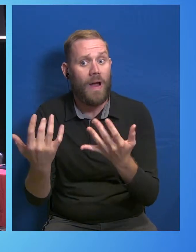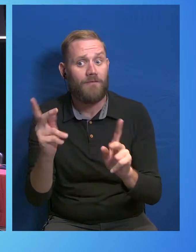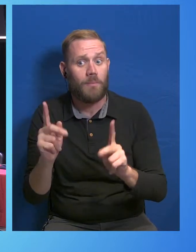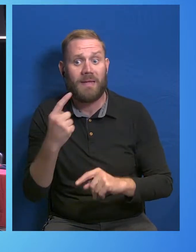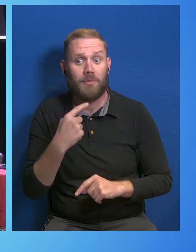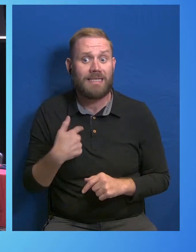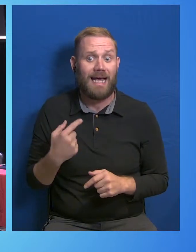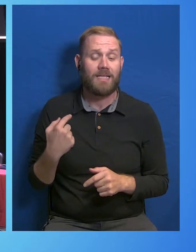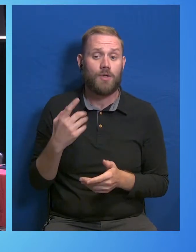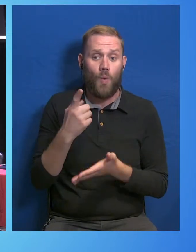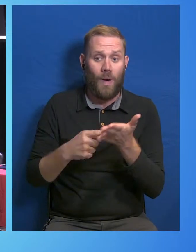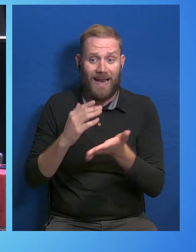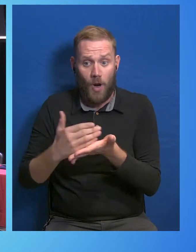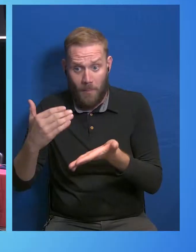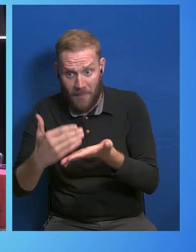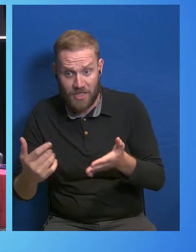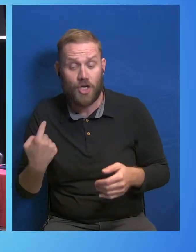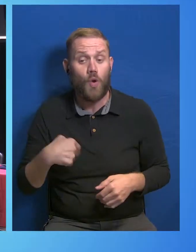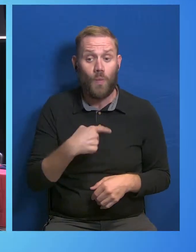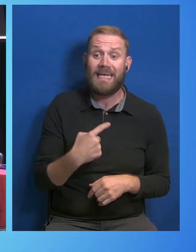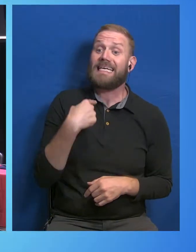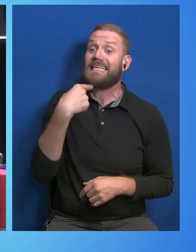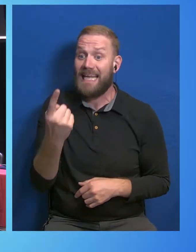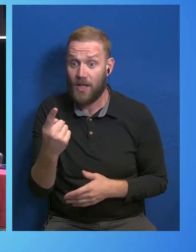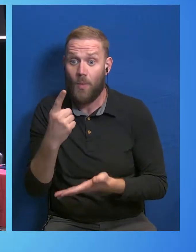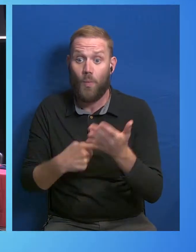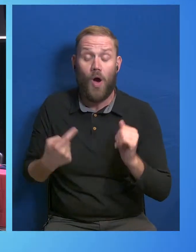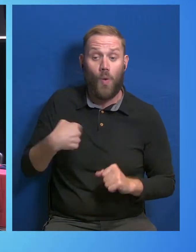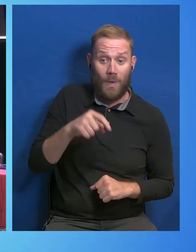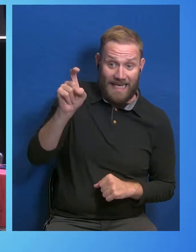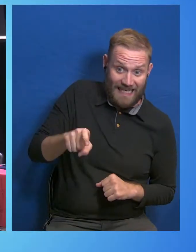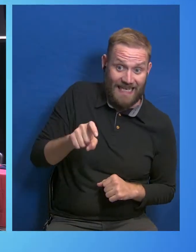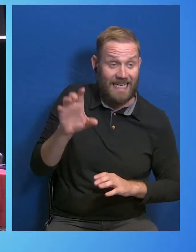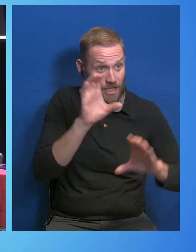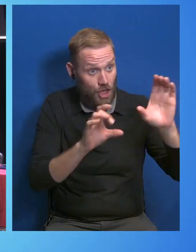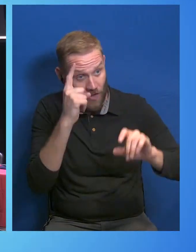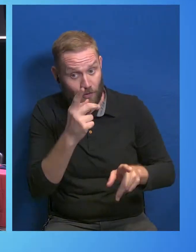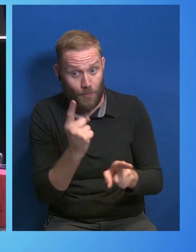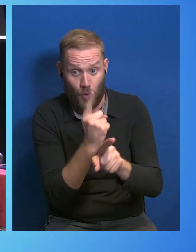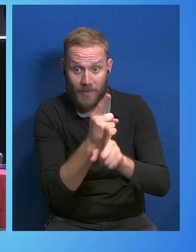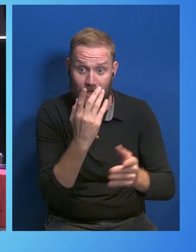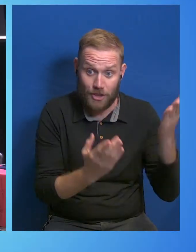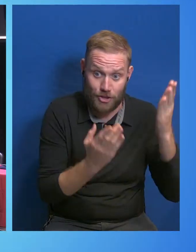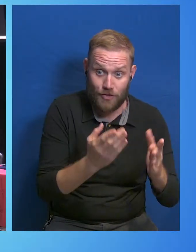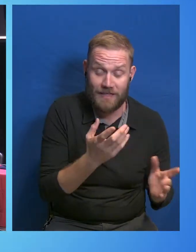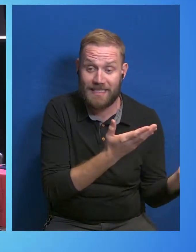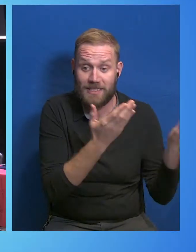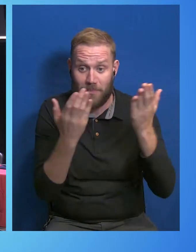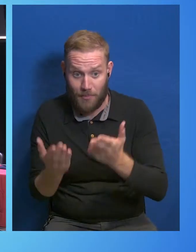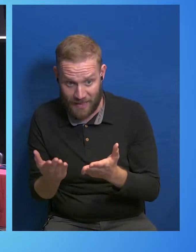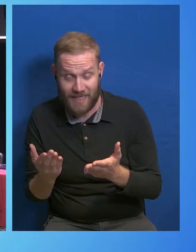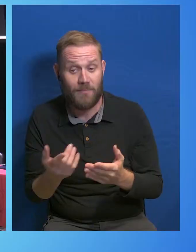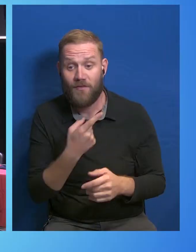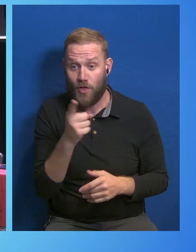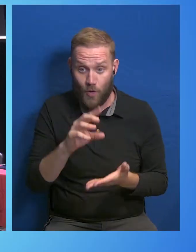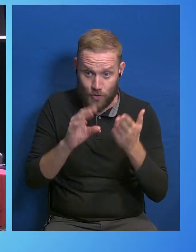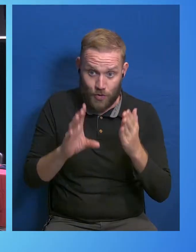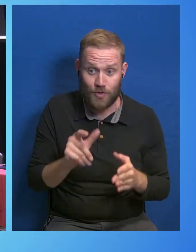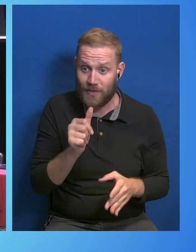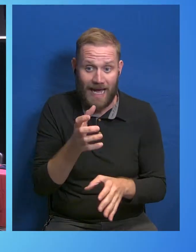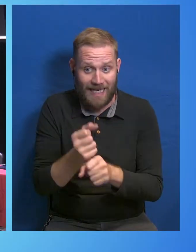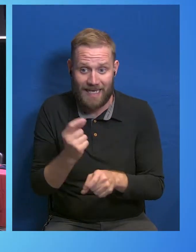We tell somebody what we need in order to provide services, and those services are clearly defined based on who's unserved or underserved in the